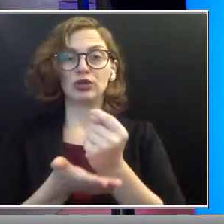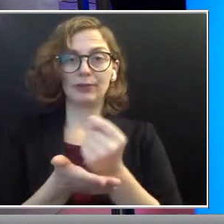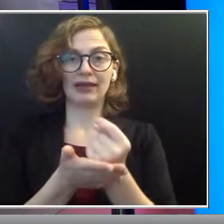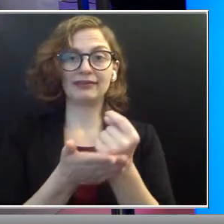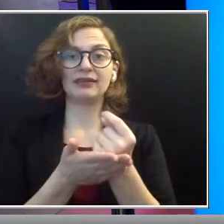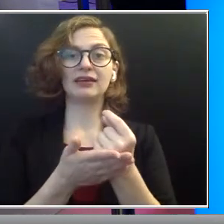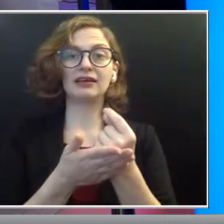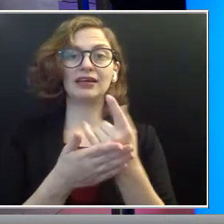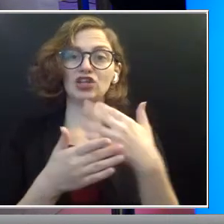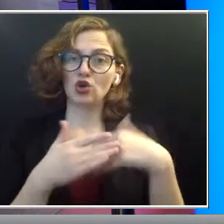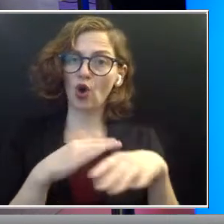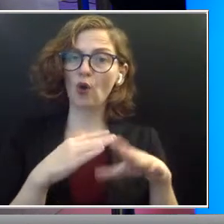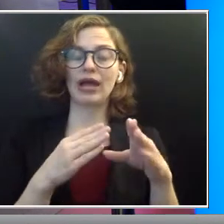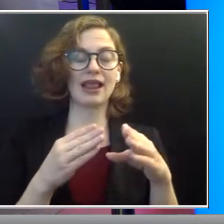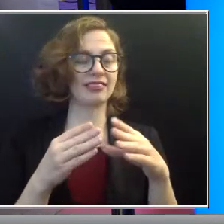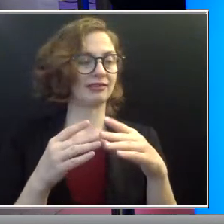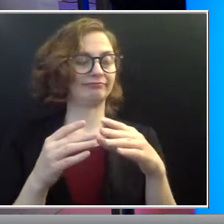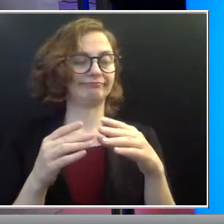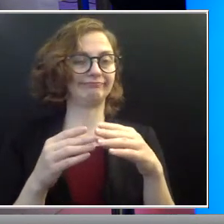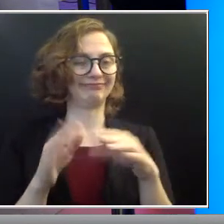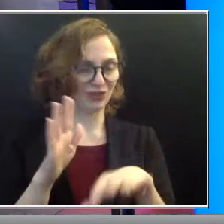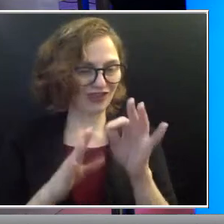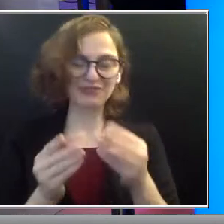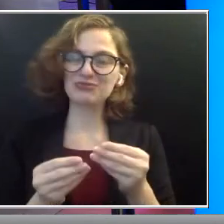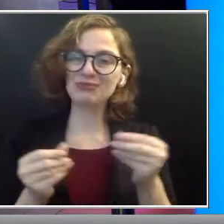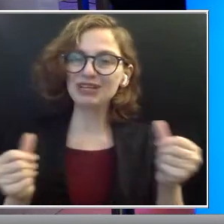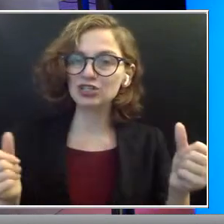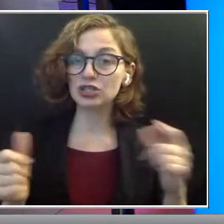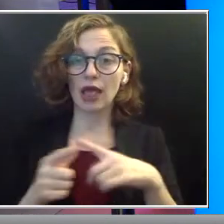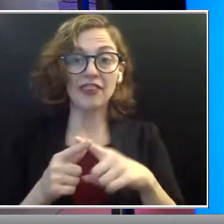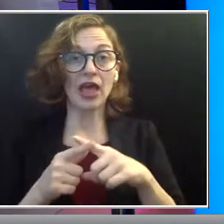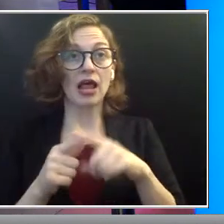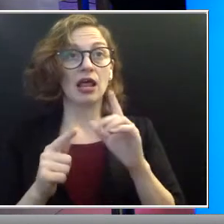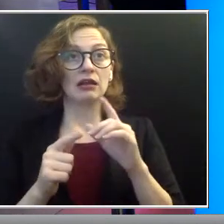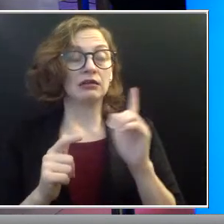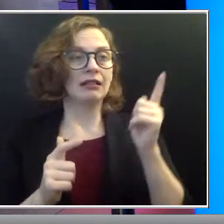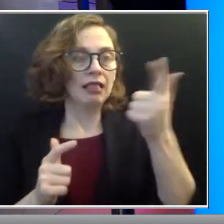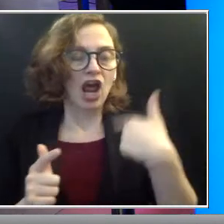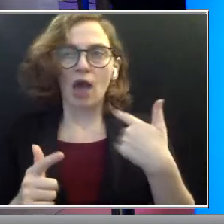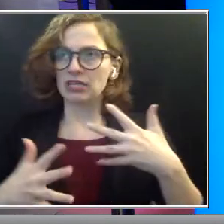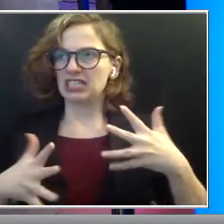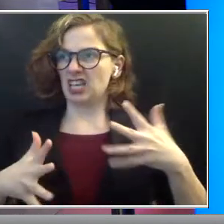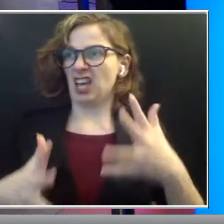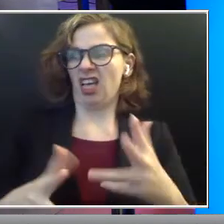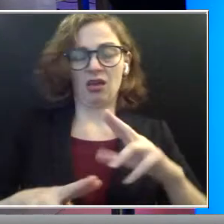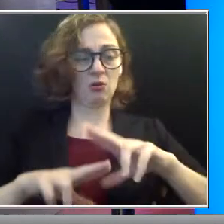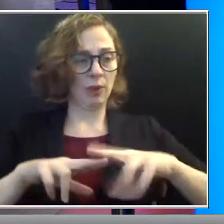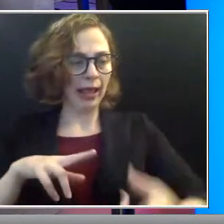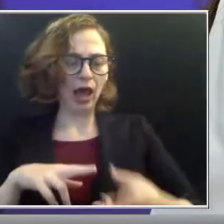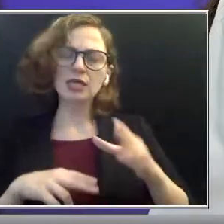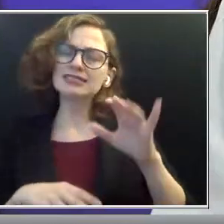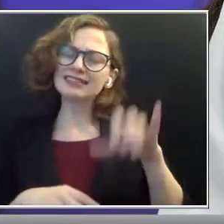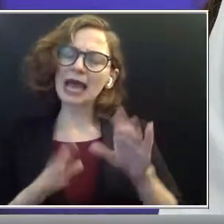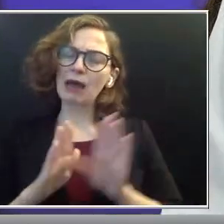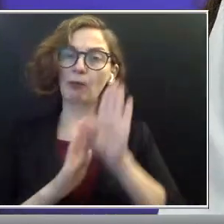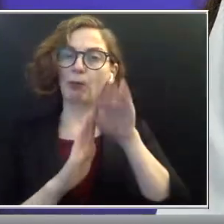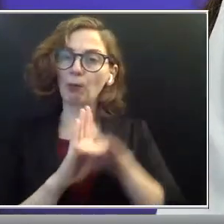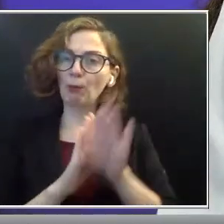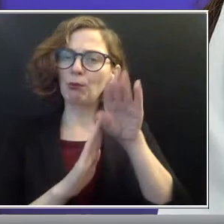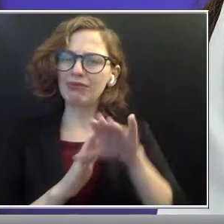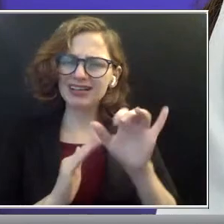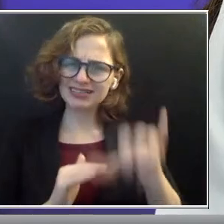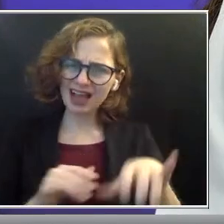had the jitters or some weight loss. Is that common to just go up and down like that? Well, with Graves' disease, we can use 3